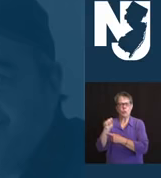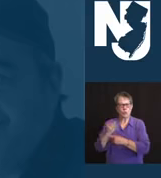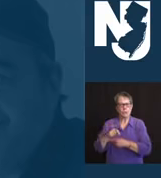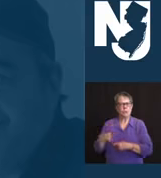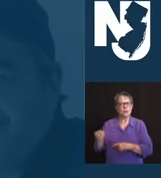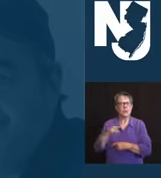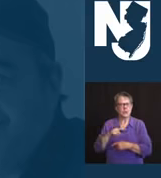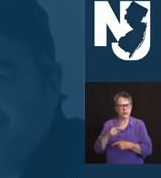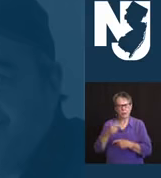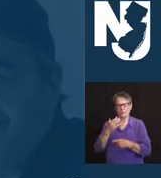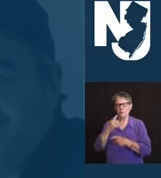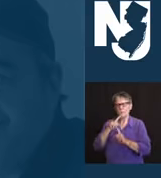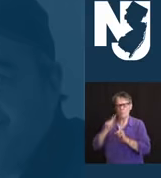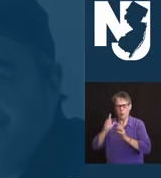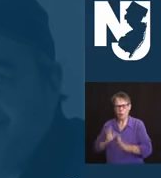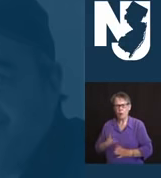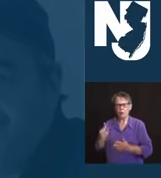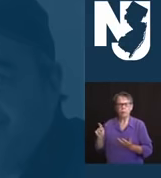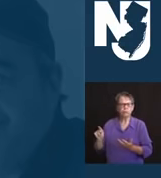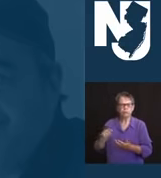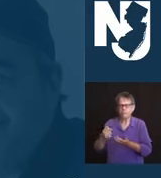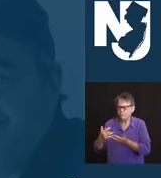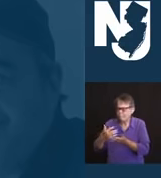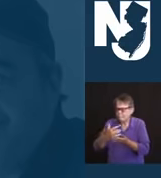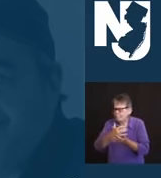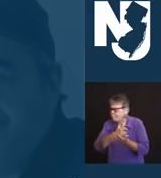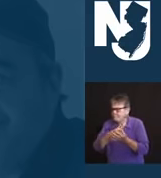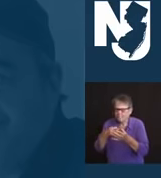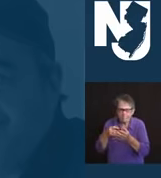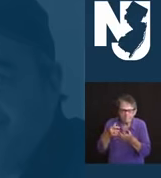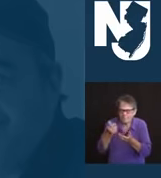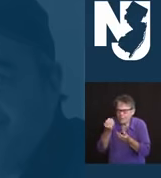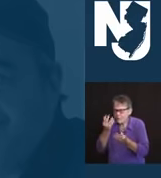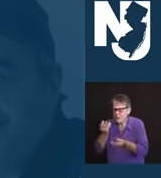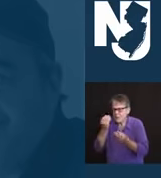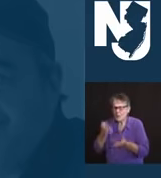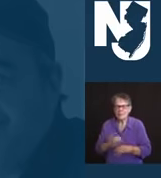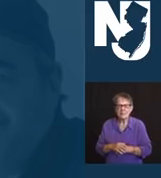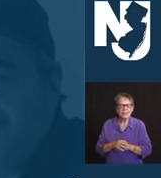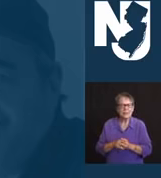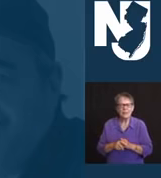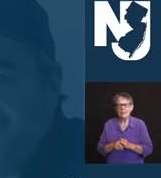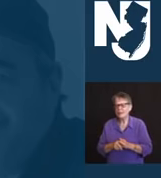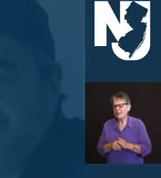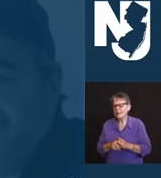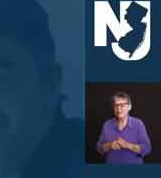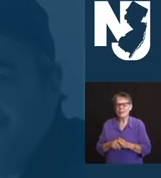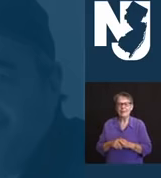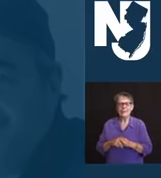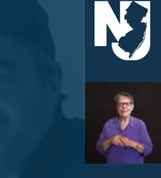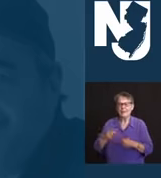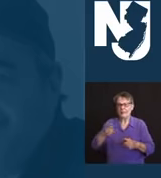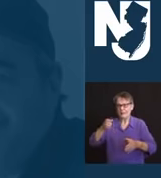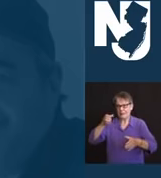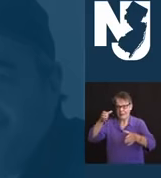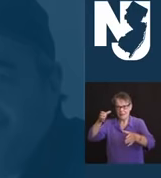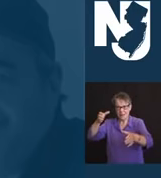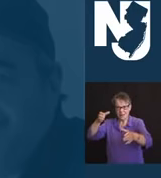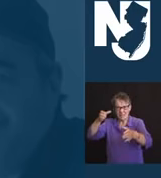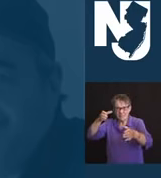a scholar of our national pastime with 20 baseball titles to his credit. Nick